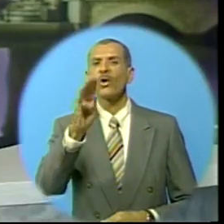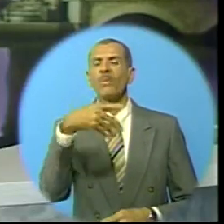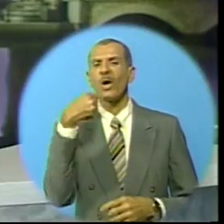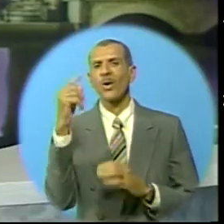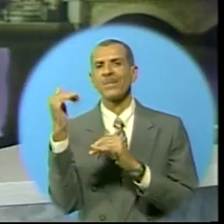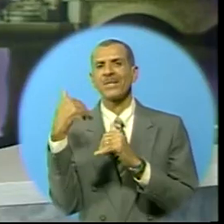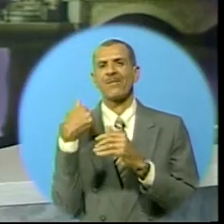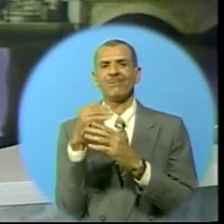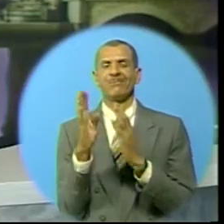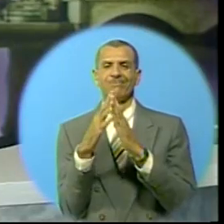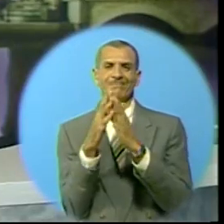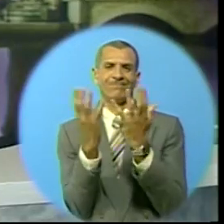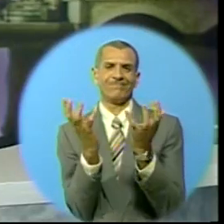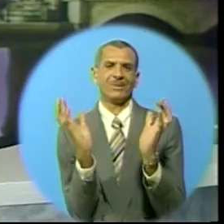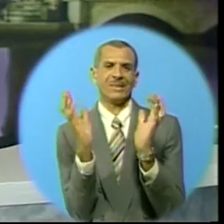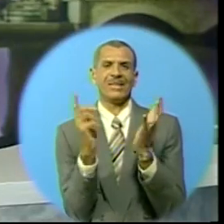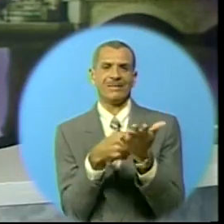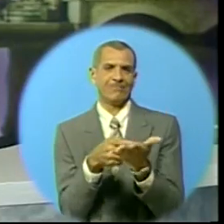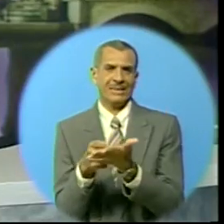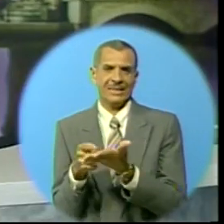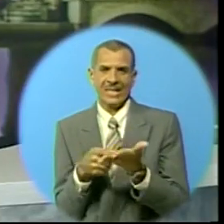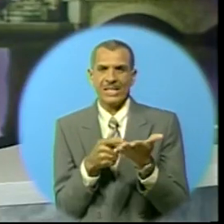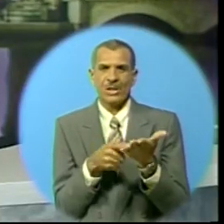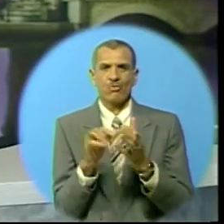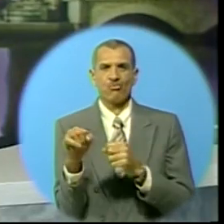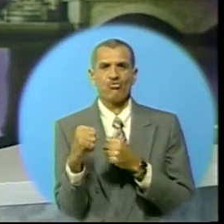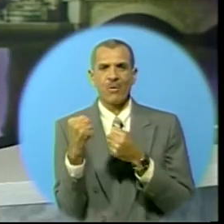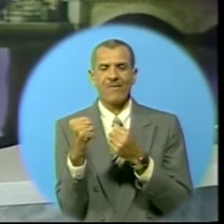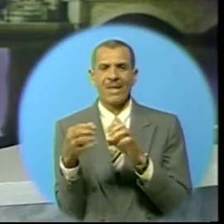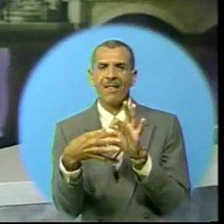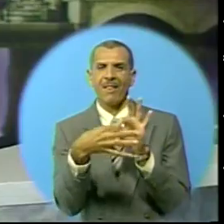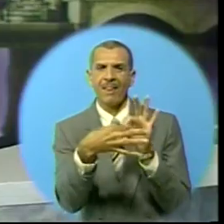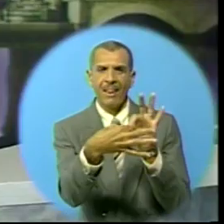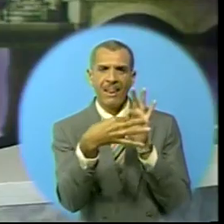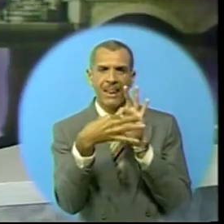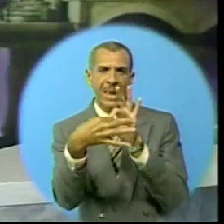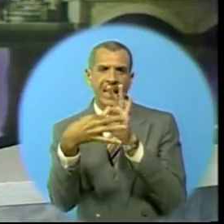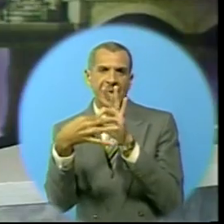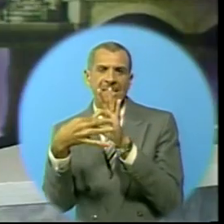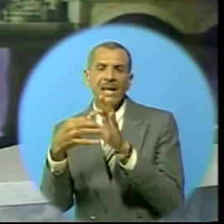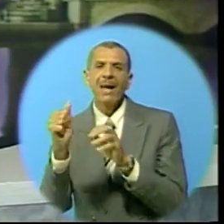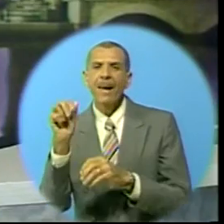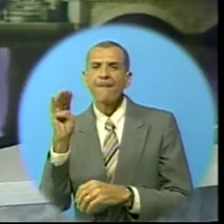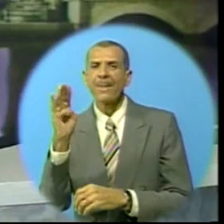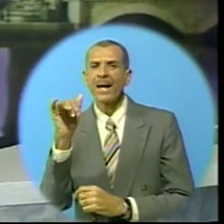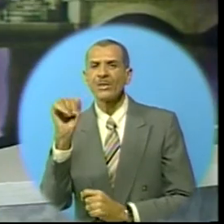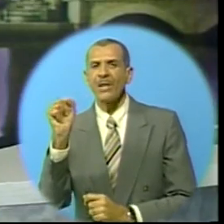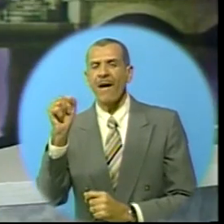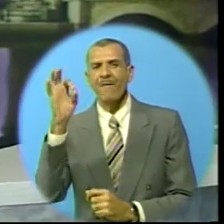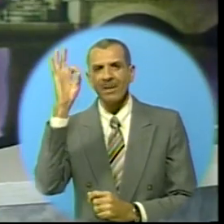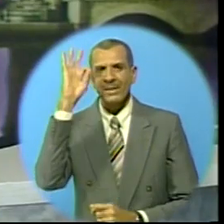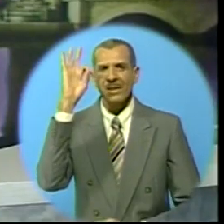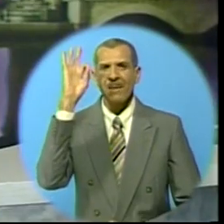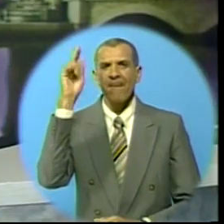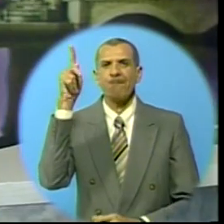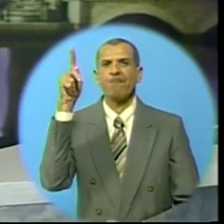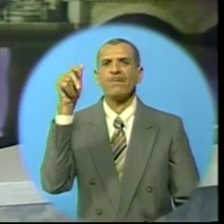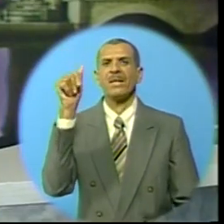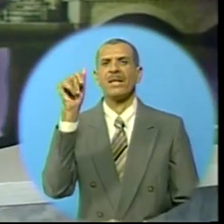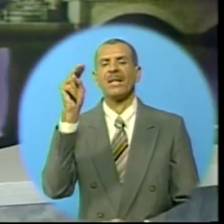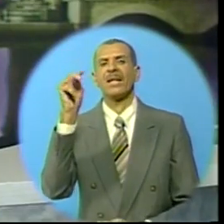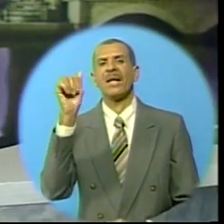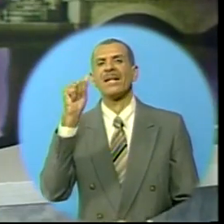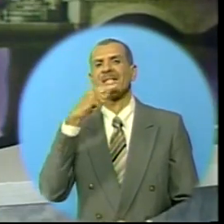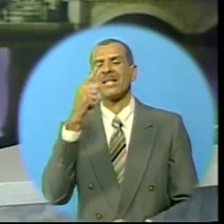business forum with CARICOM states to discuss strengthening trade links. Ambassador Francisco Fernandez Peña says talks